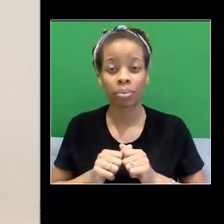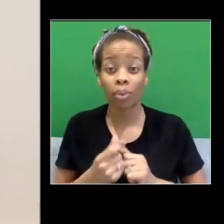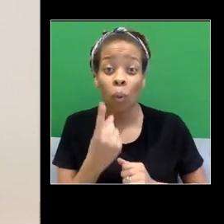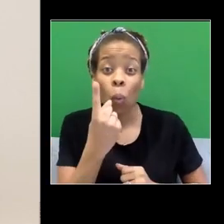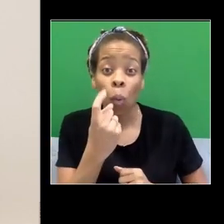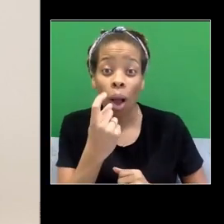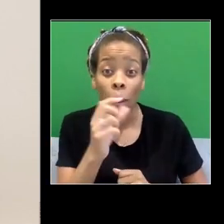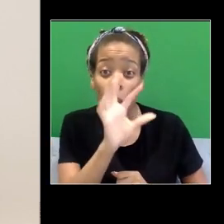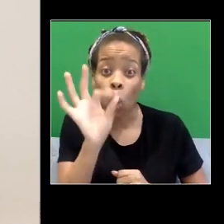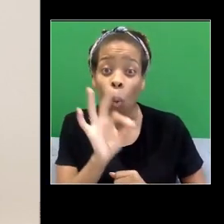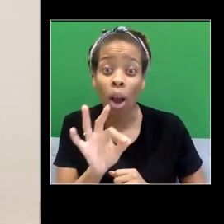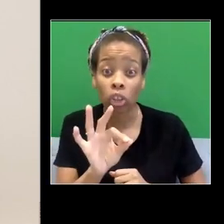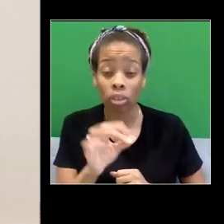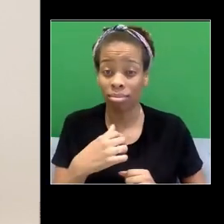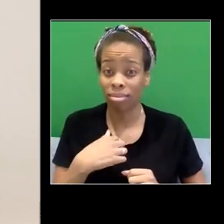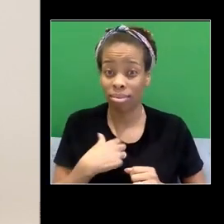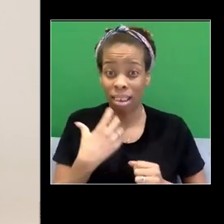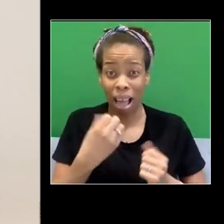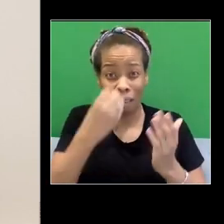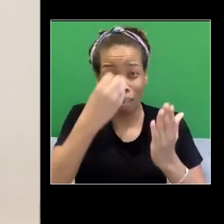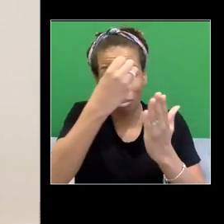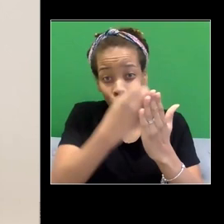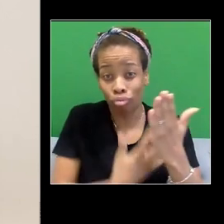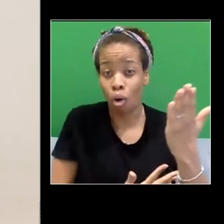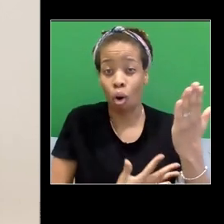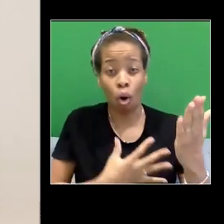question before, and though I have, you know, like pages and pages.